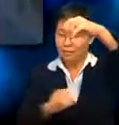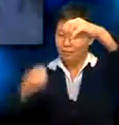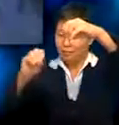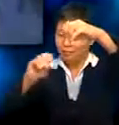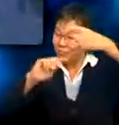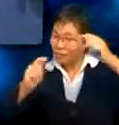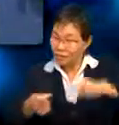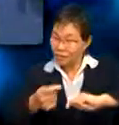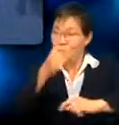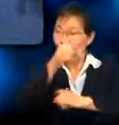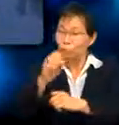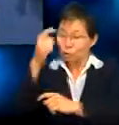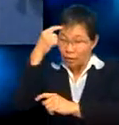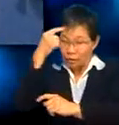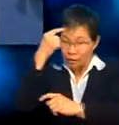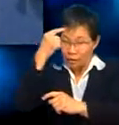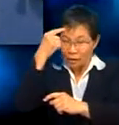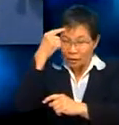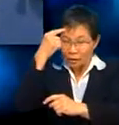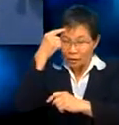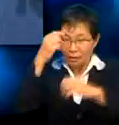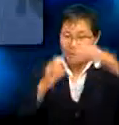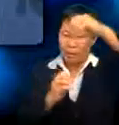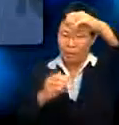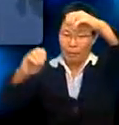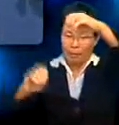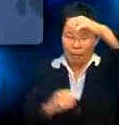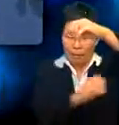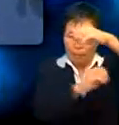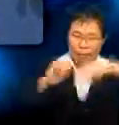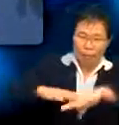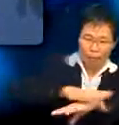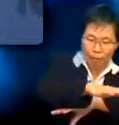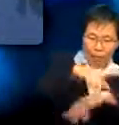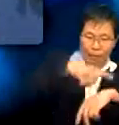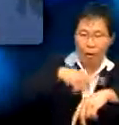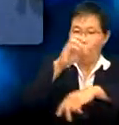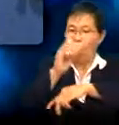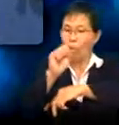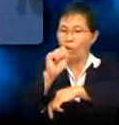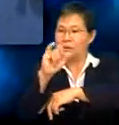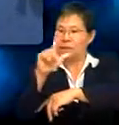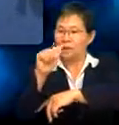Do you think the length of the pendulum affects the period of an oscillation?